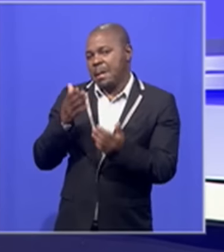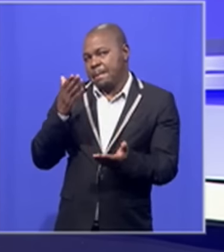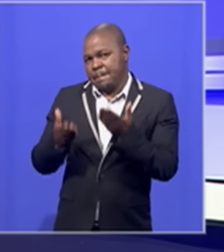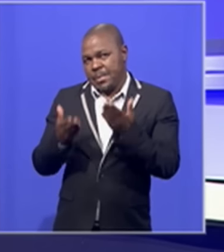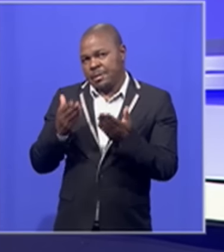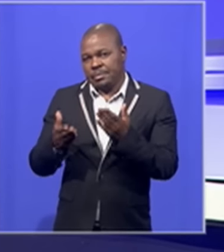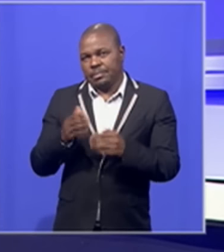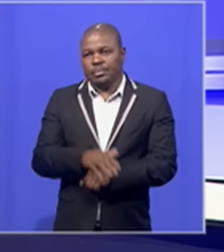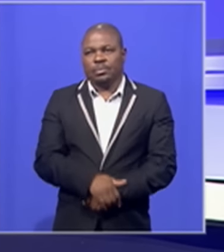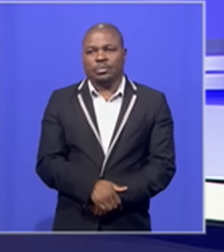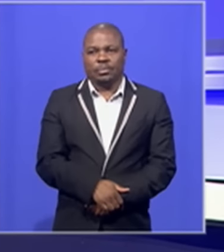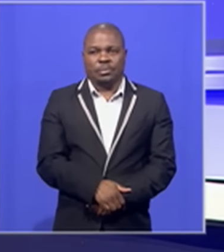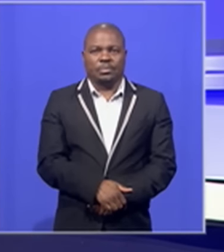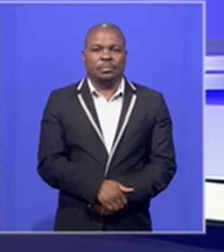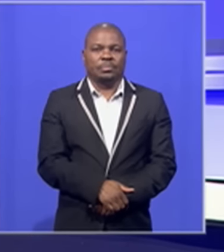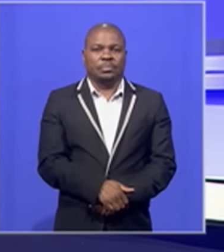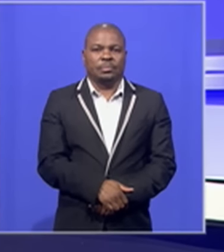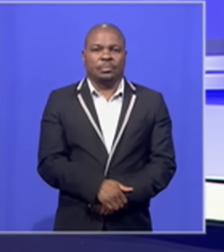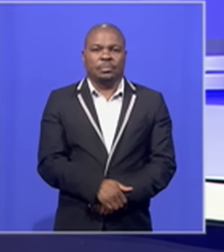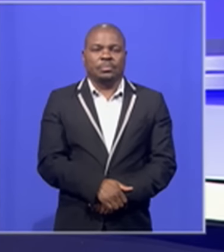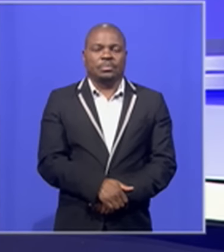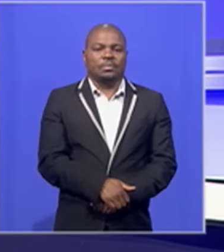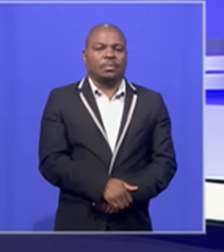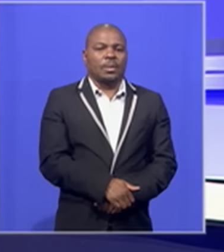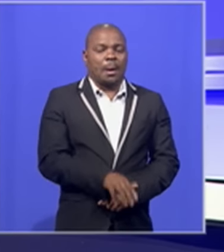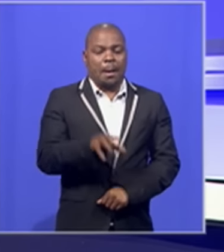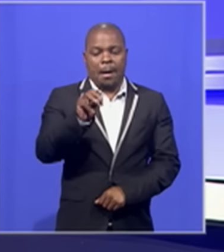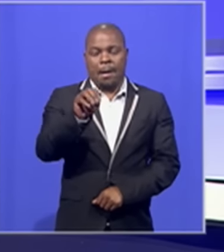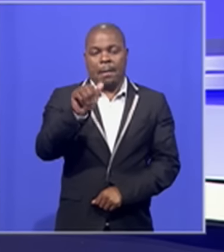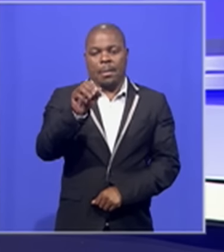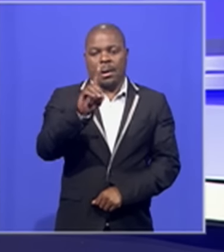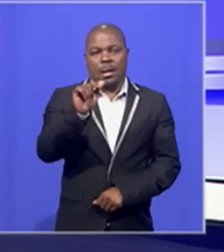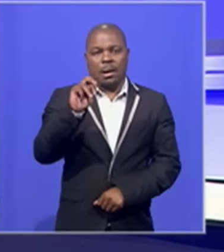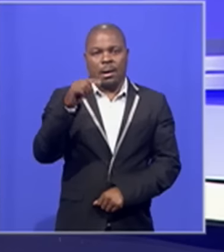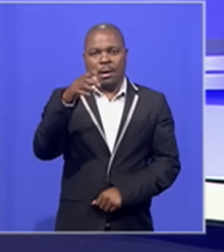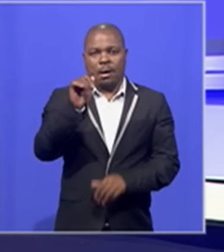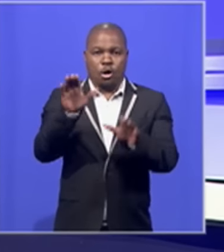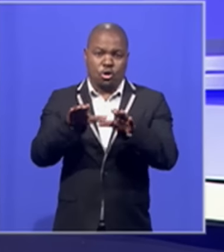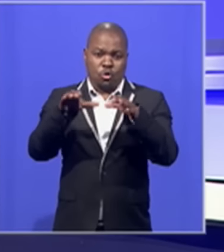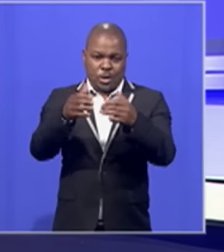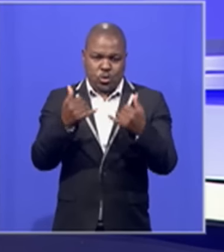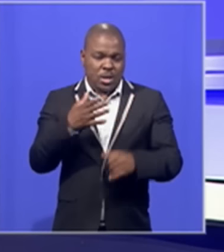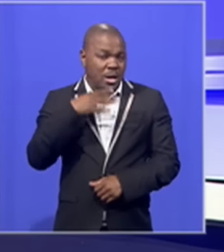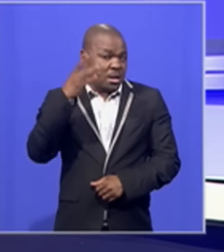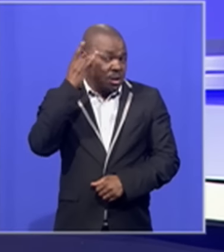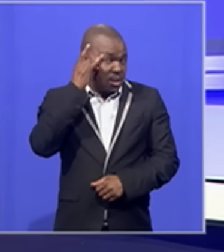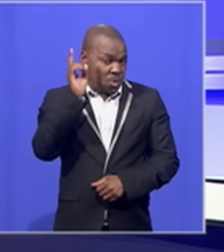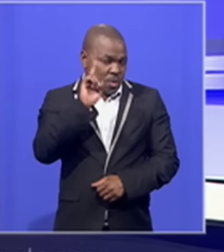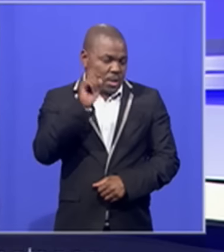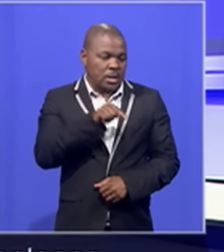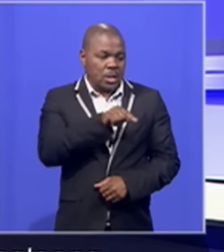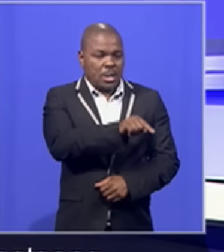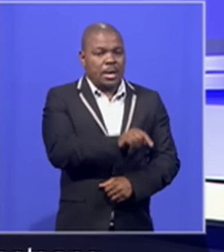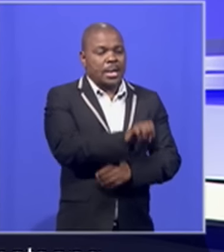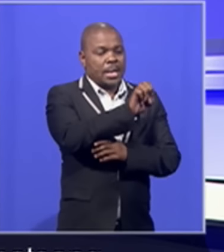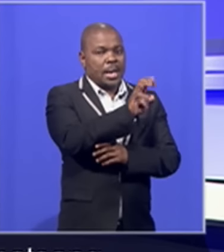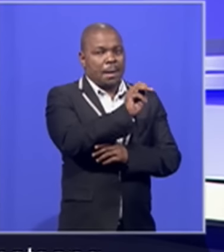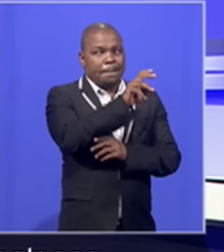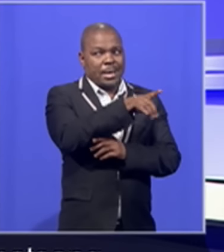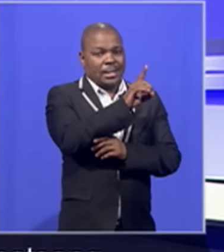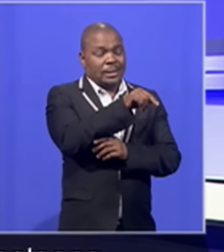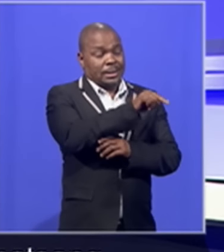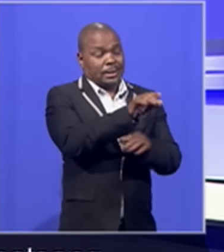lene ka ga dikgang tseno tsa ikonomi. Komishene ya Madlanga e utlwile ka ga ditiragalo tse di gakgamatsang tse mookamedi wa